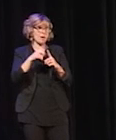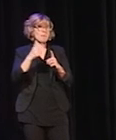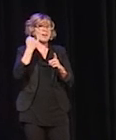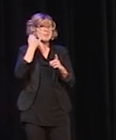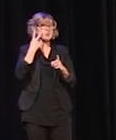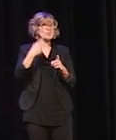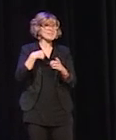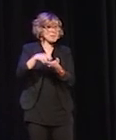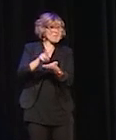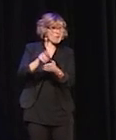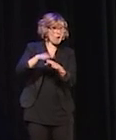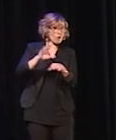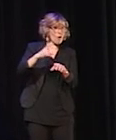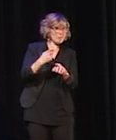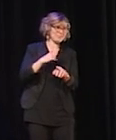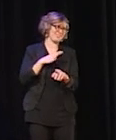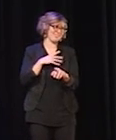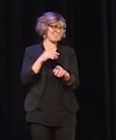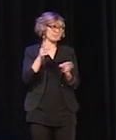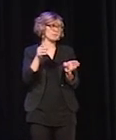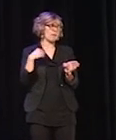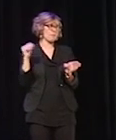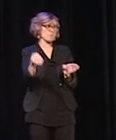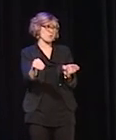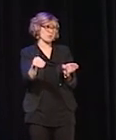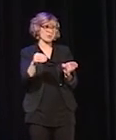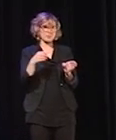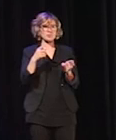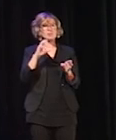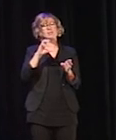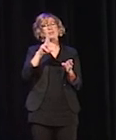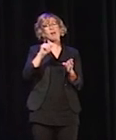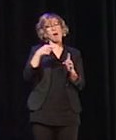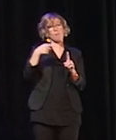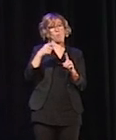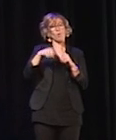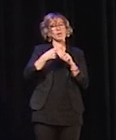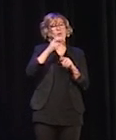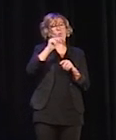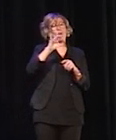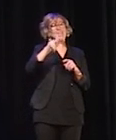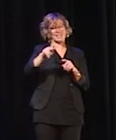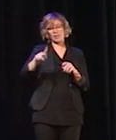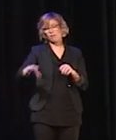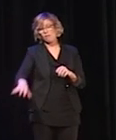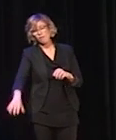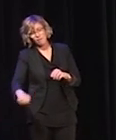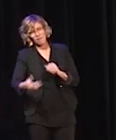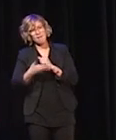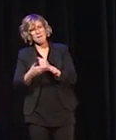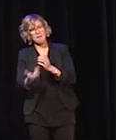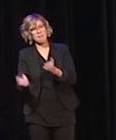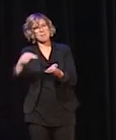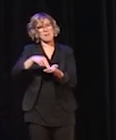great, because you actually see why I cut to black when I do. The cut point is when Nick reaches down and grabs my hand, and it cuts to black. So